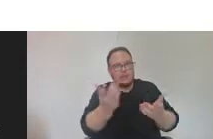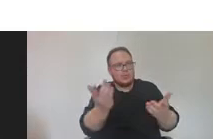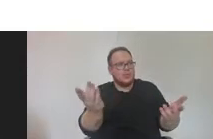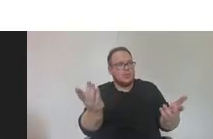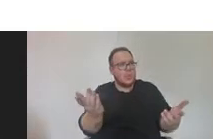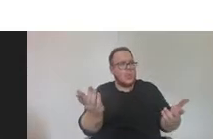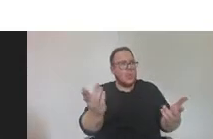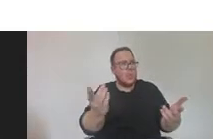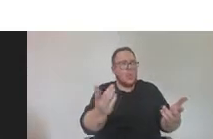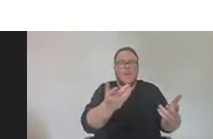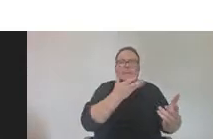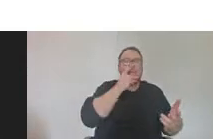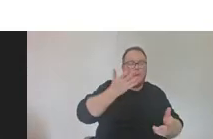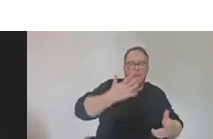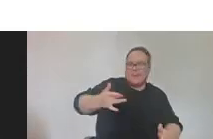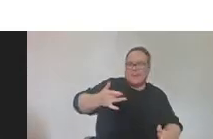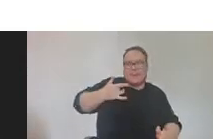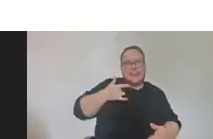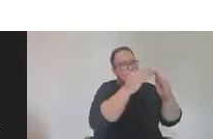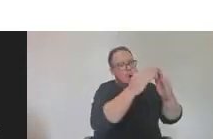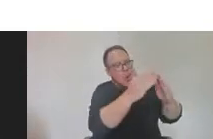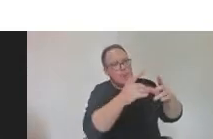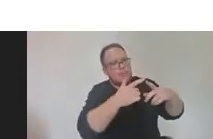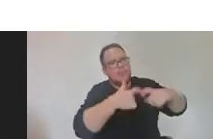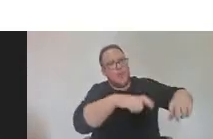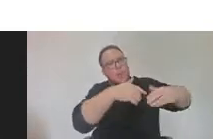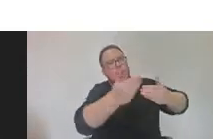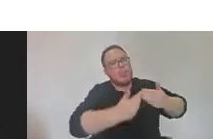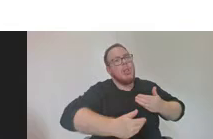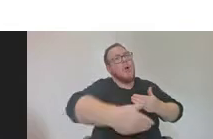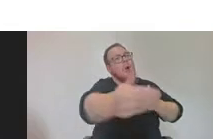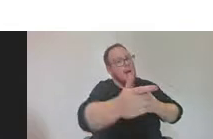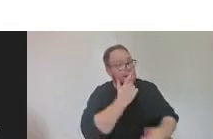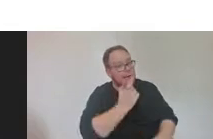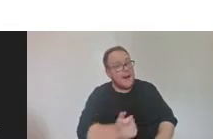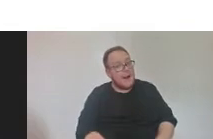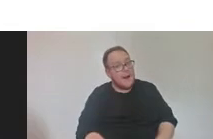people in their own homes for longer, and children, families and maternity.